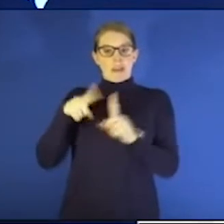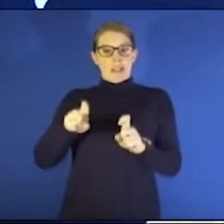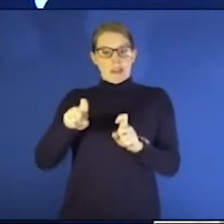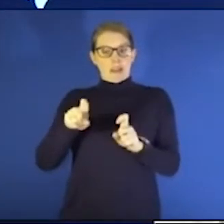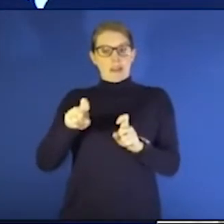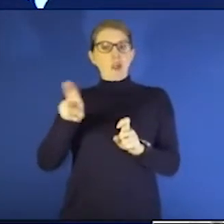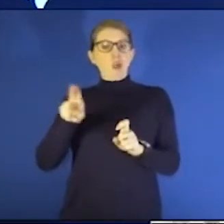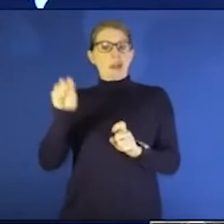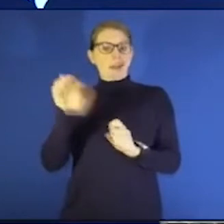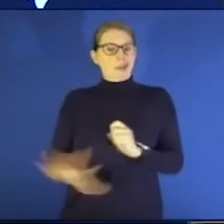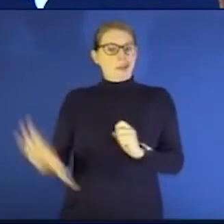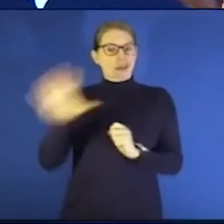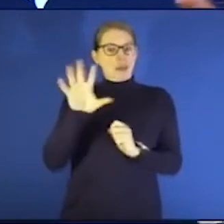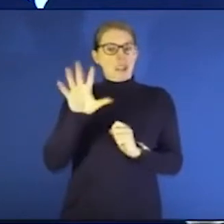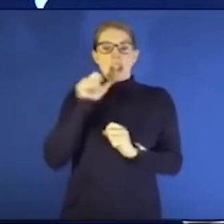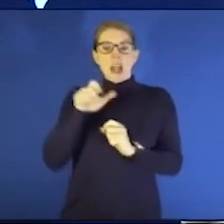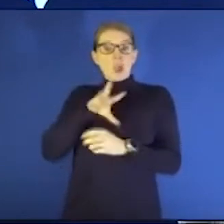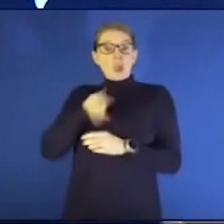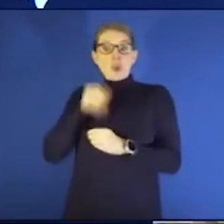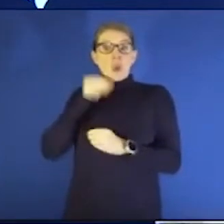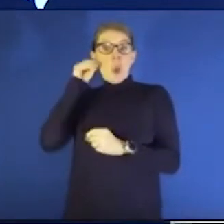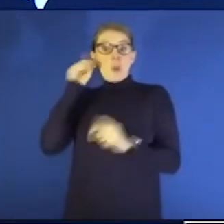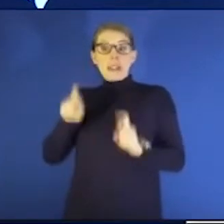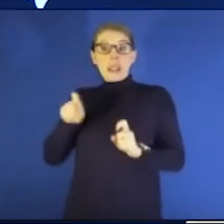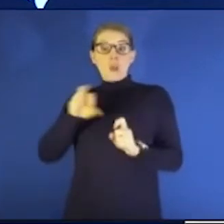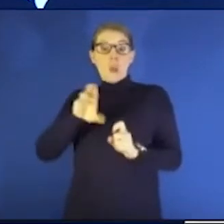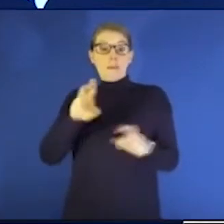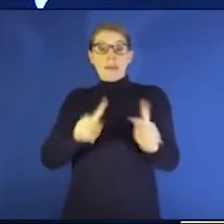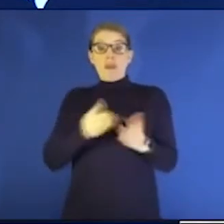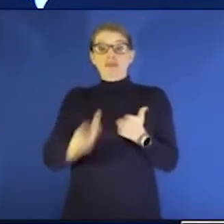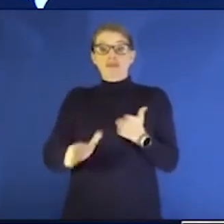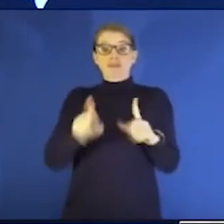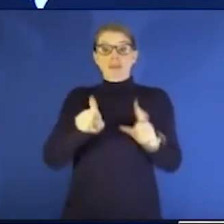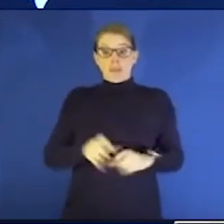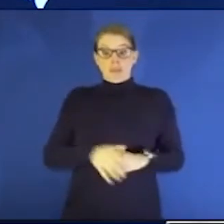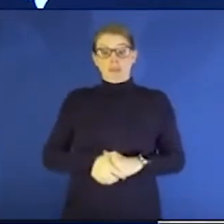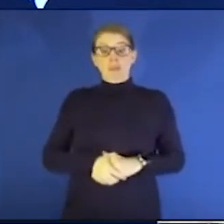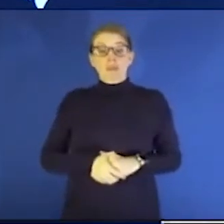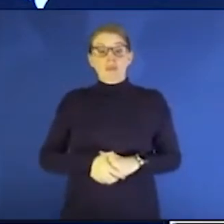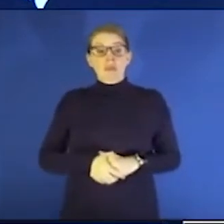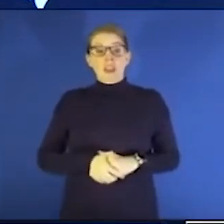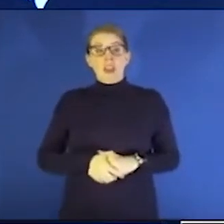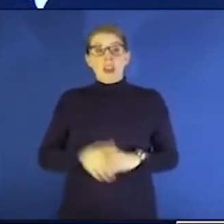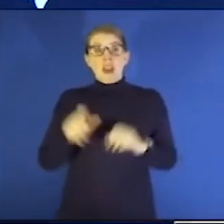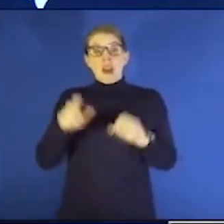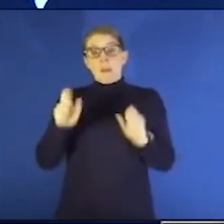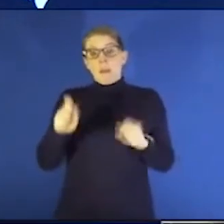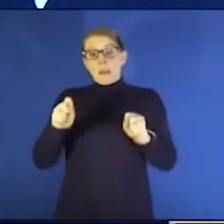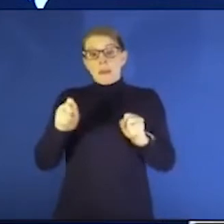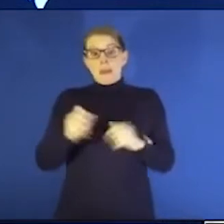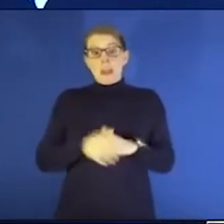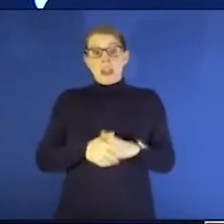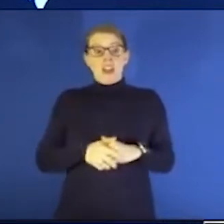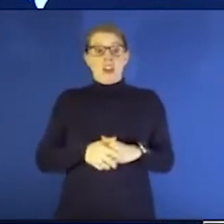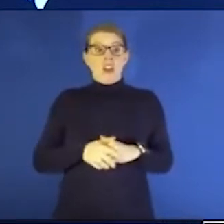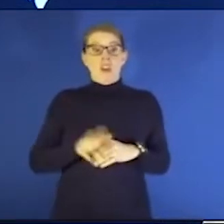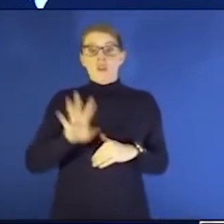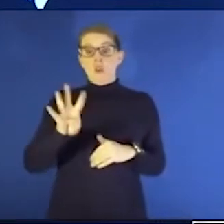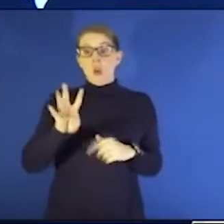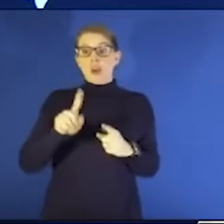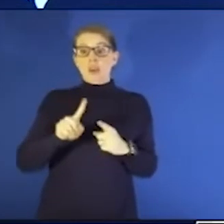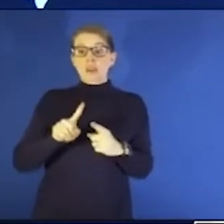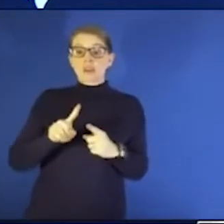count all the home tests, the people who aren't being tested. So most people would say we probably are getting 4, 5, 6 times